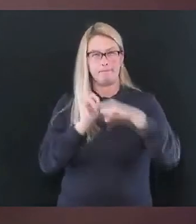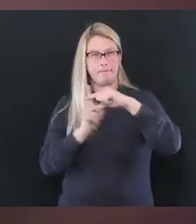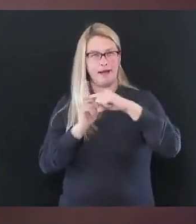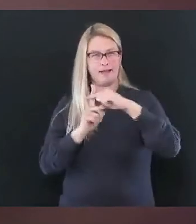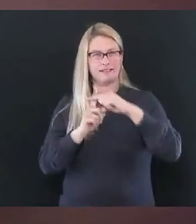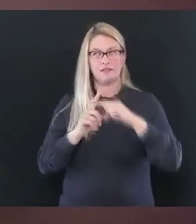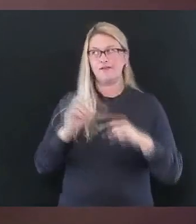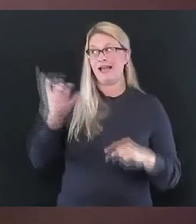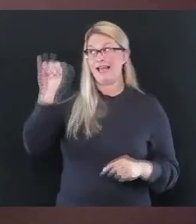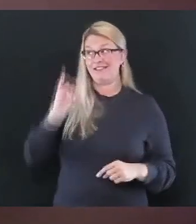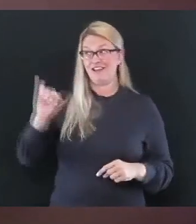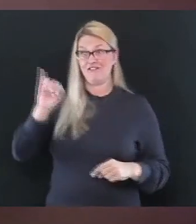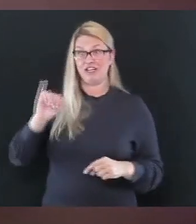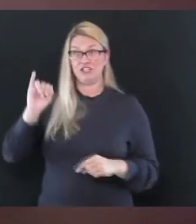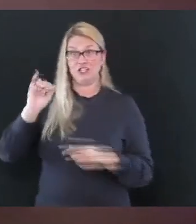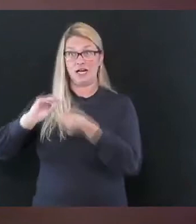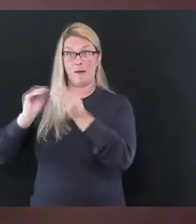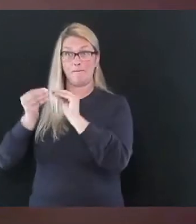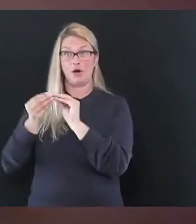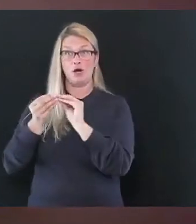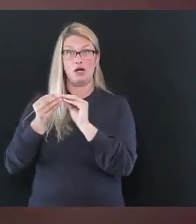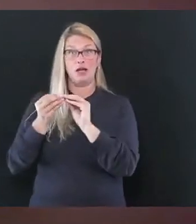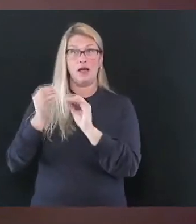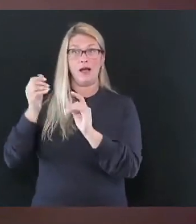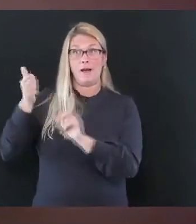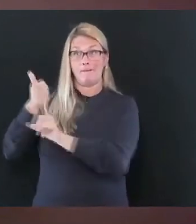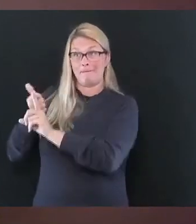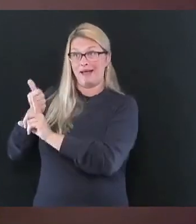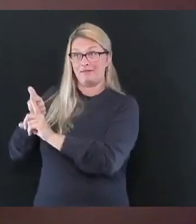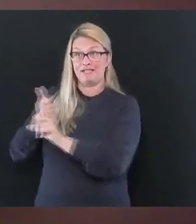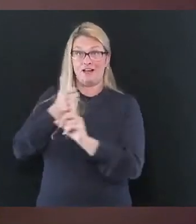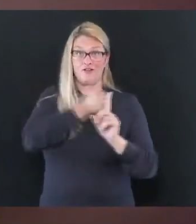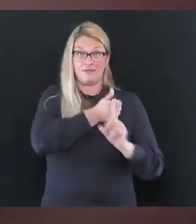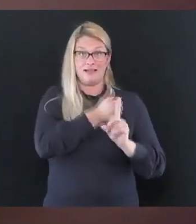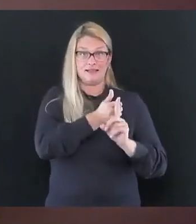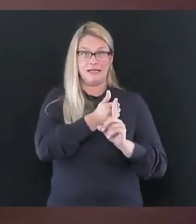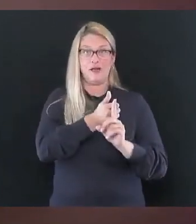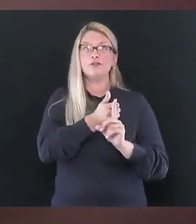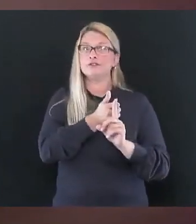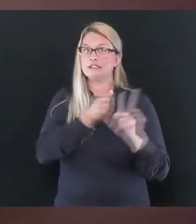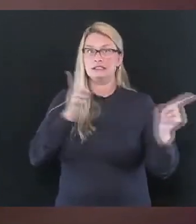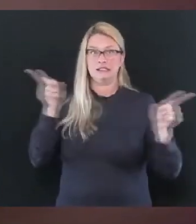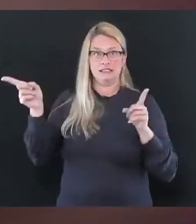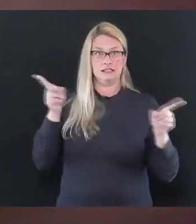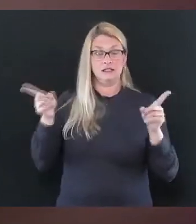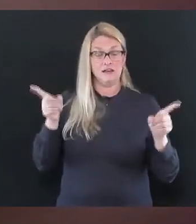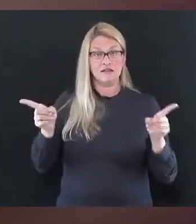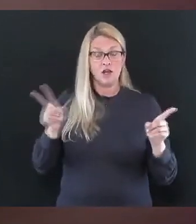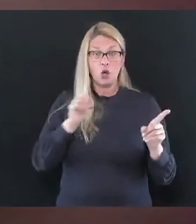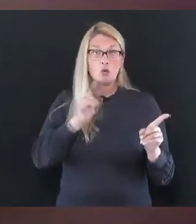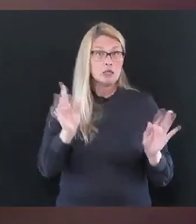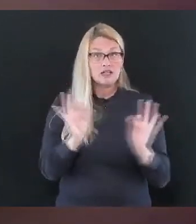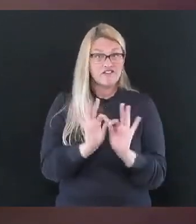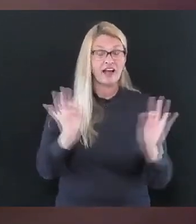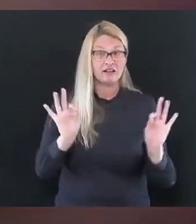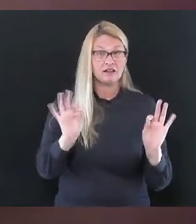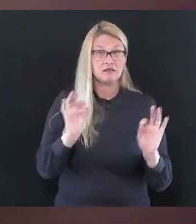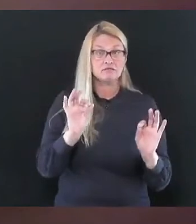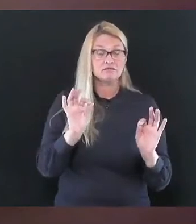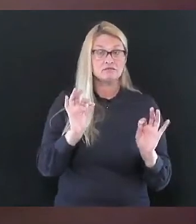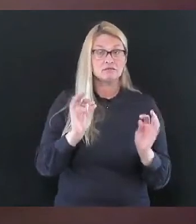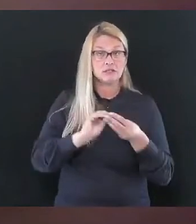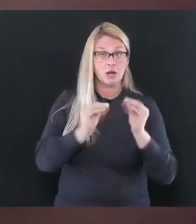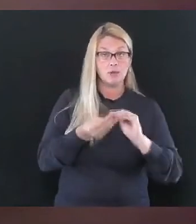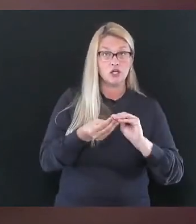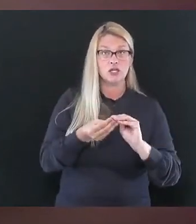rate independently are being used by different states. And so they're each valid by themselves. Put together,